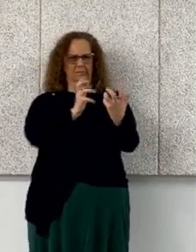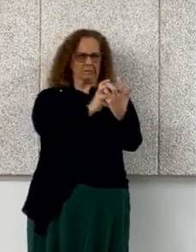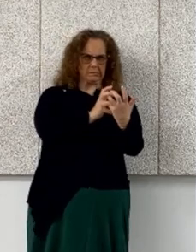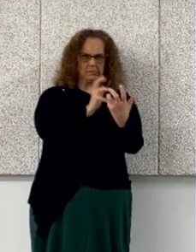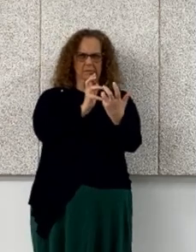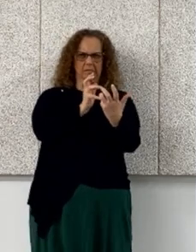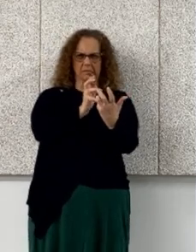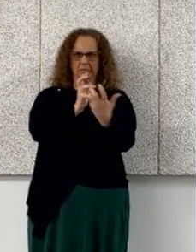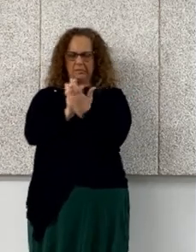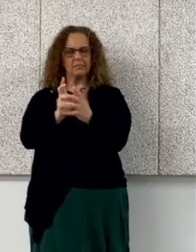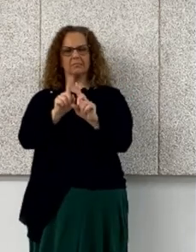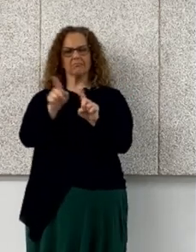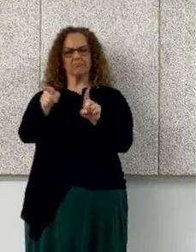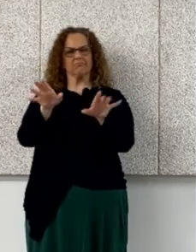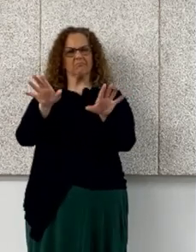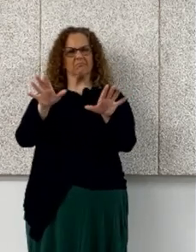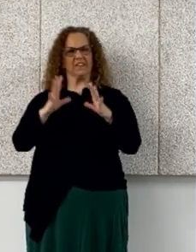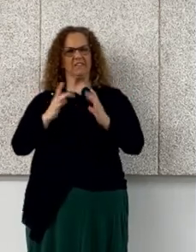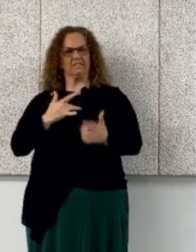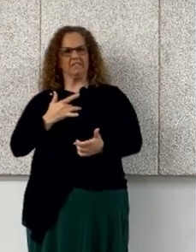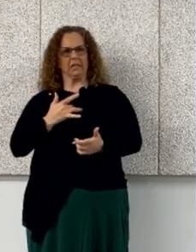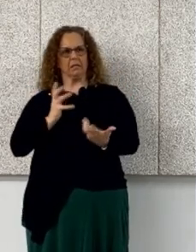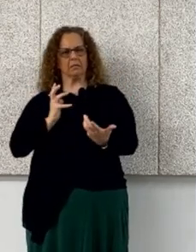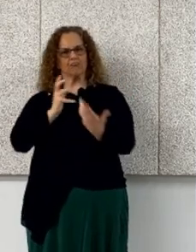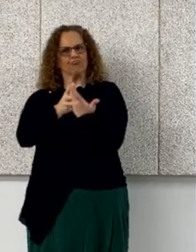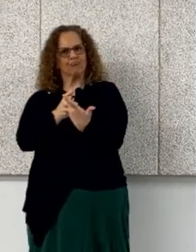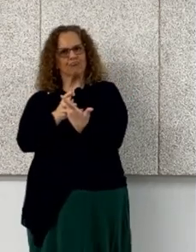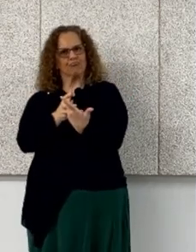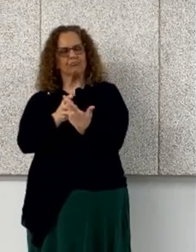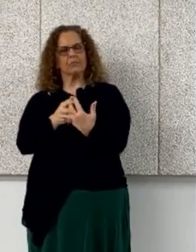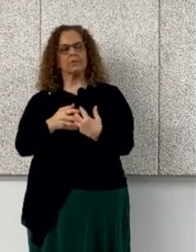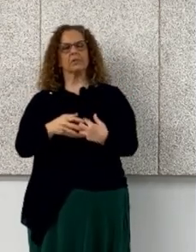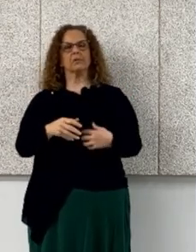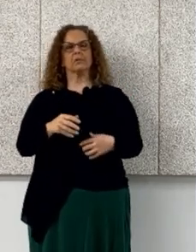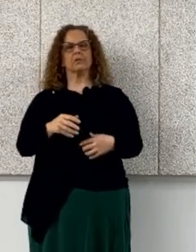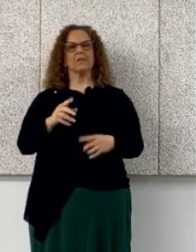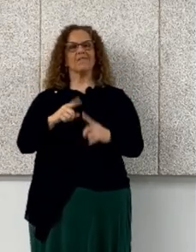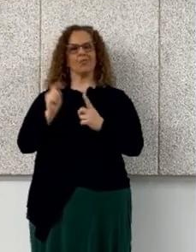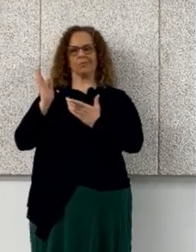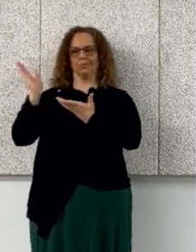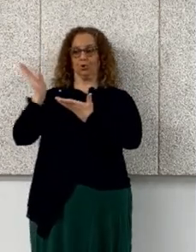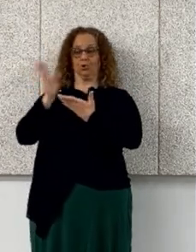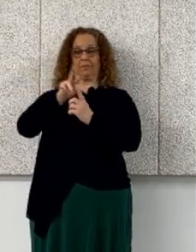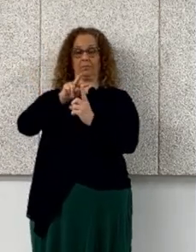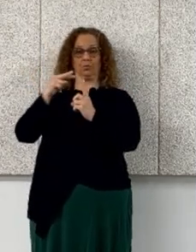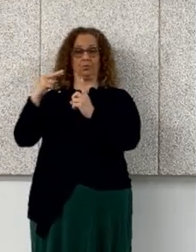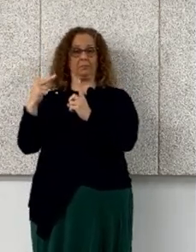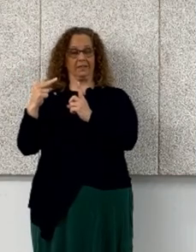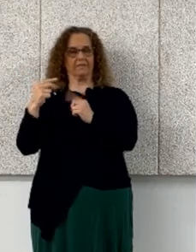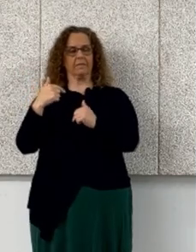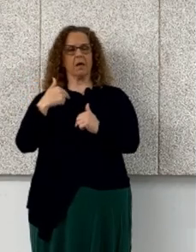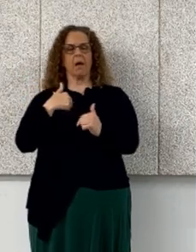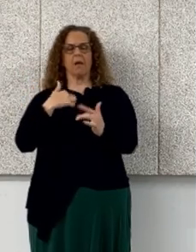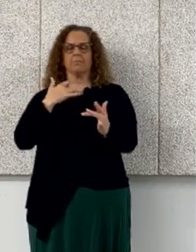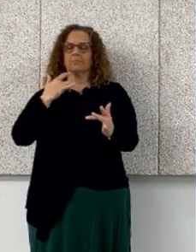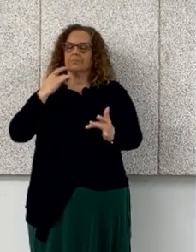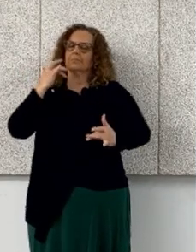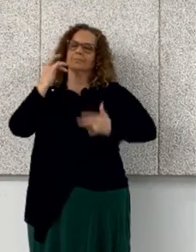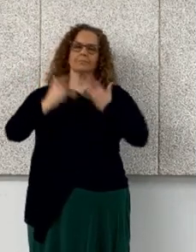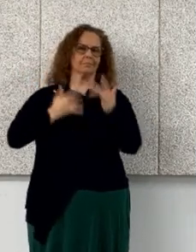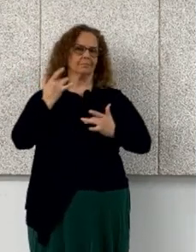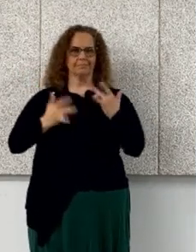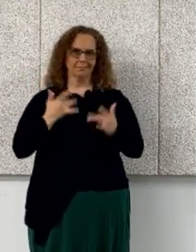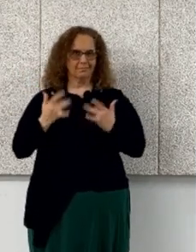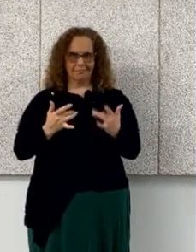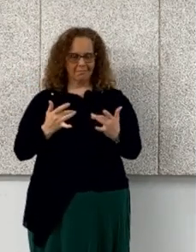know, there's two things, I think, as you're saying, from a service point of view, I am so excited